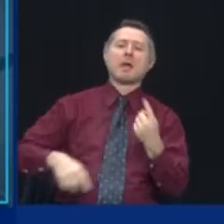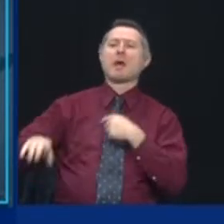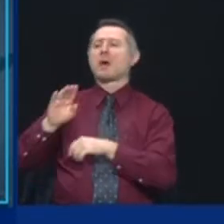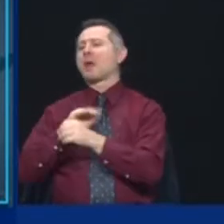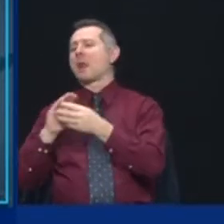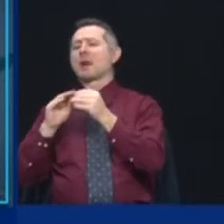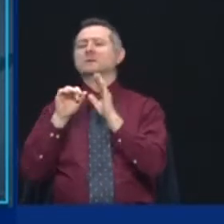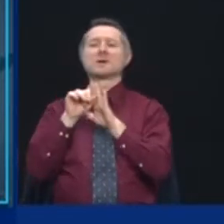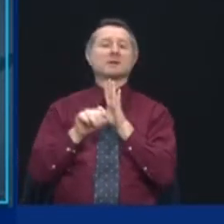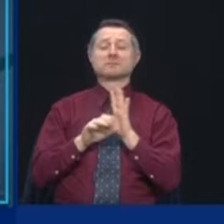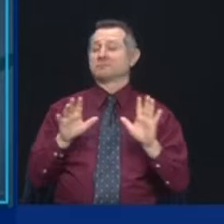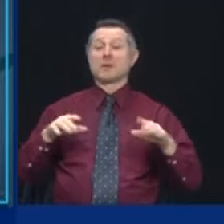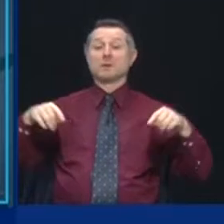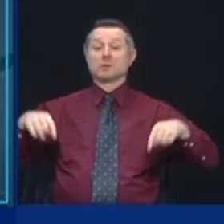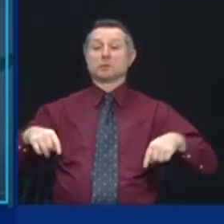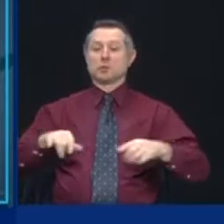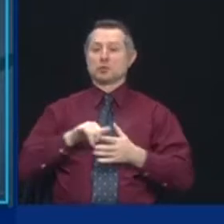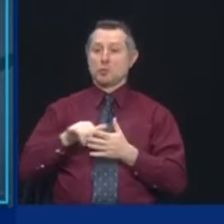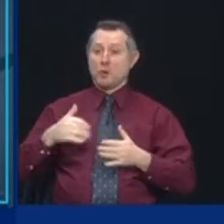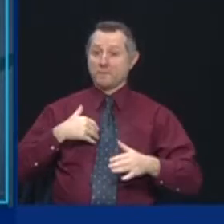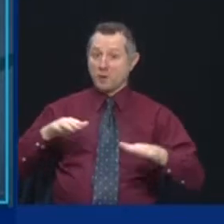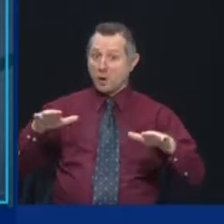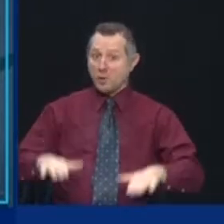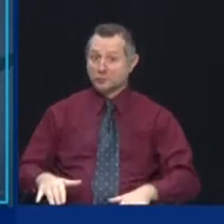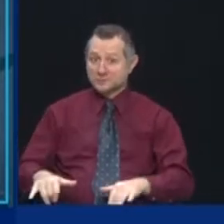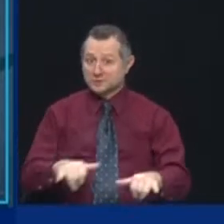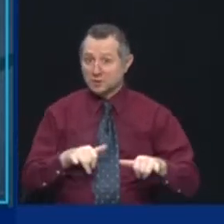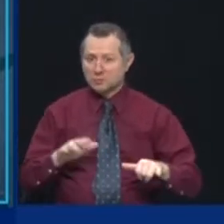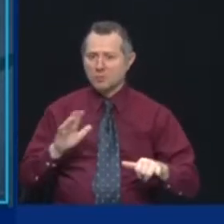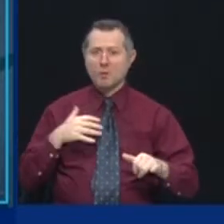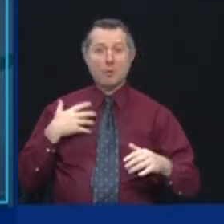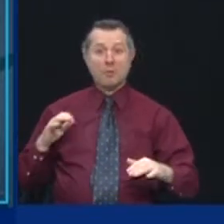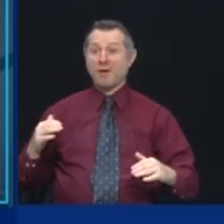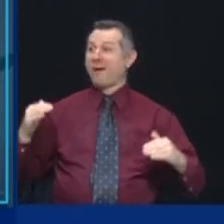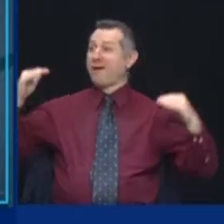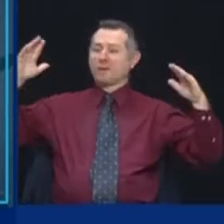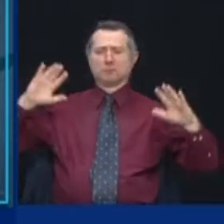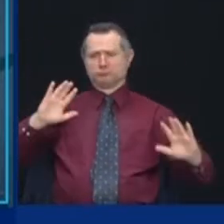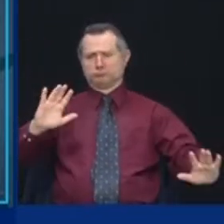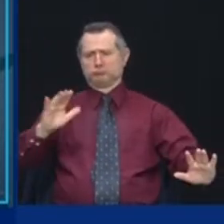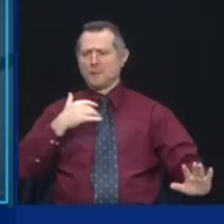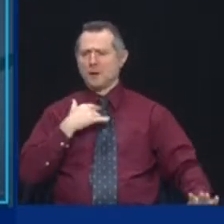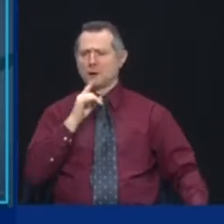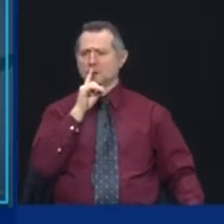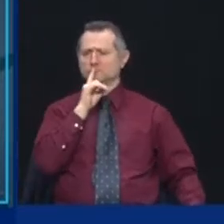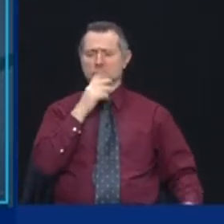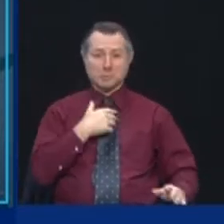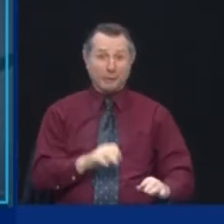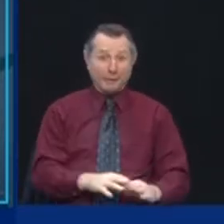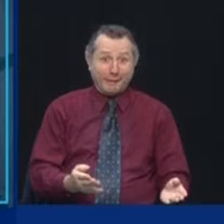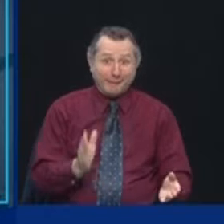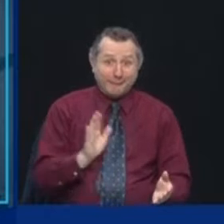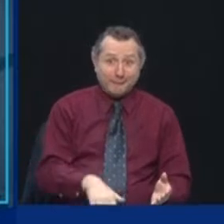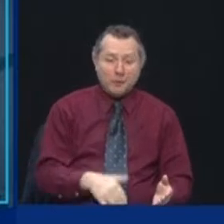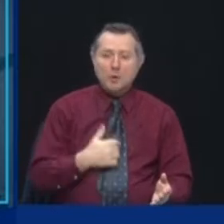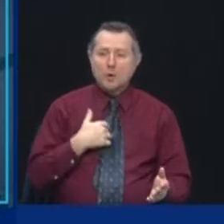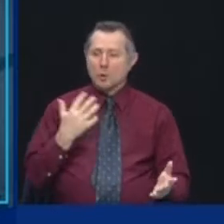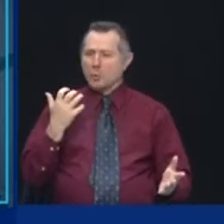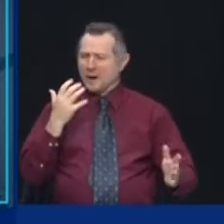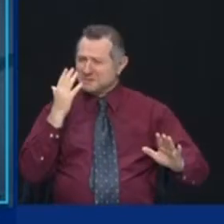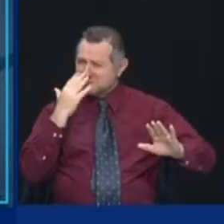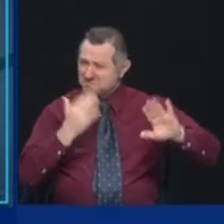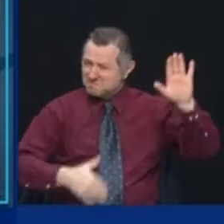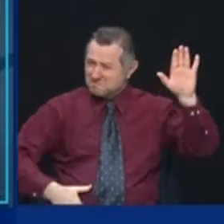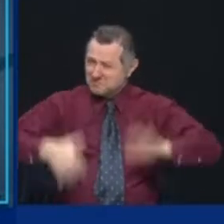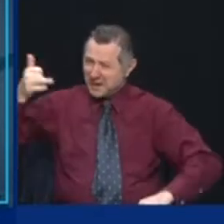higher standard. We don't want to just reopen. We want to be better than we were before. We want